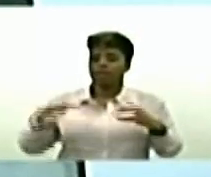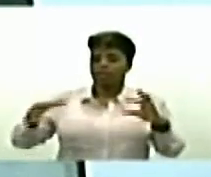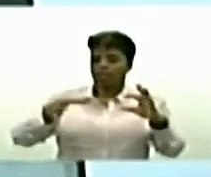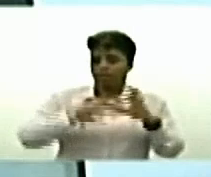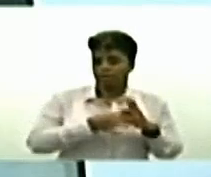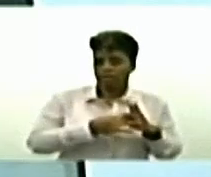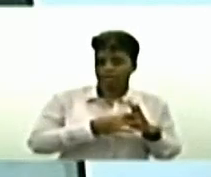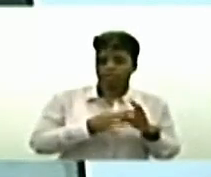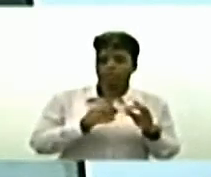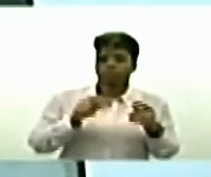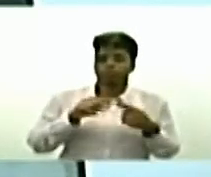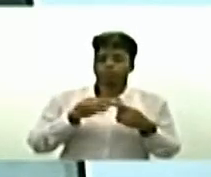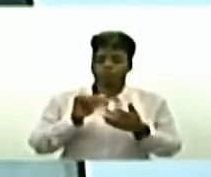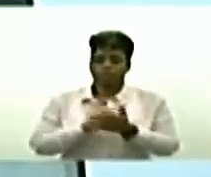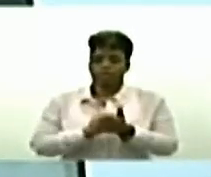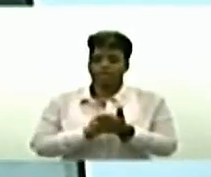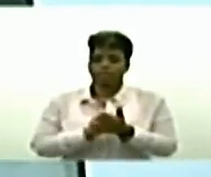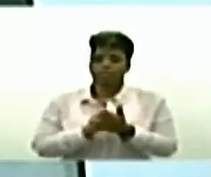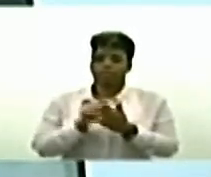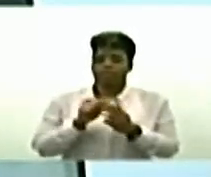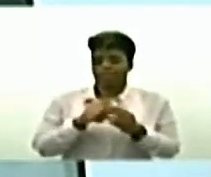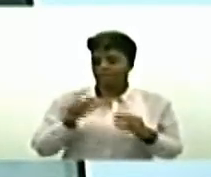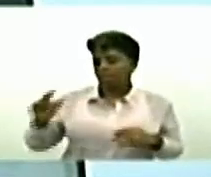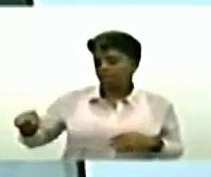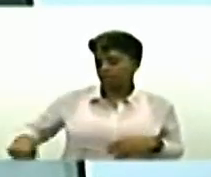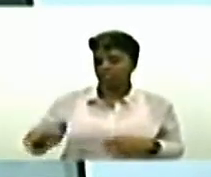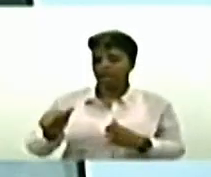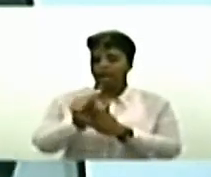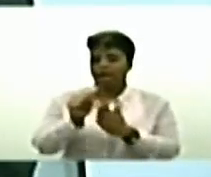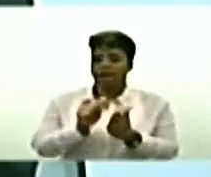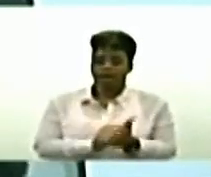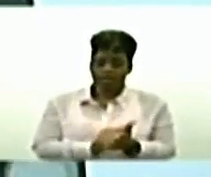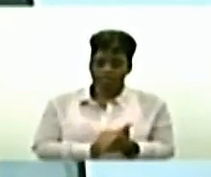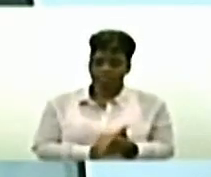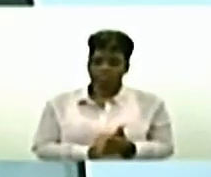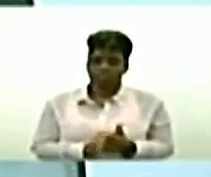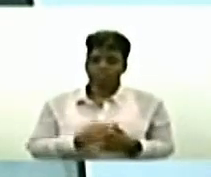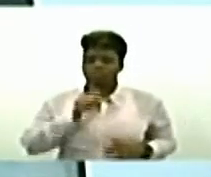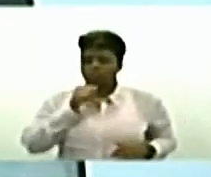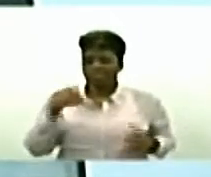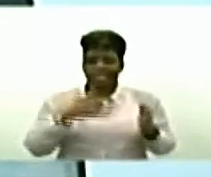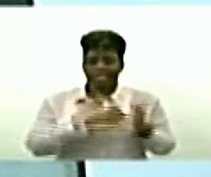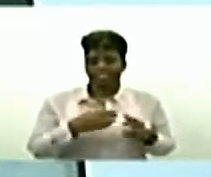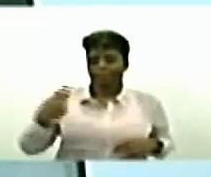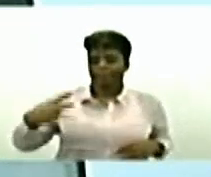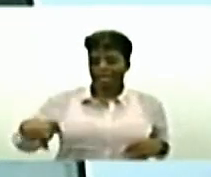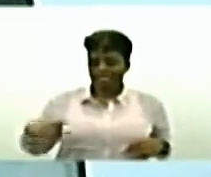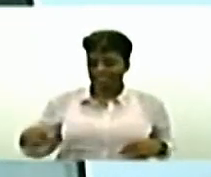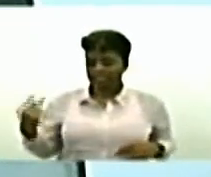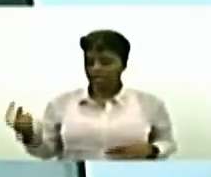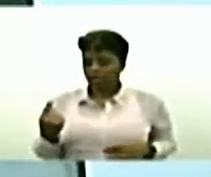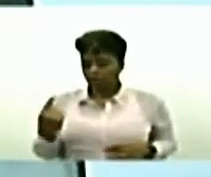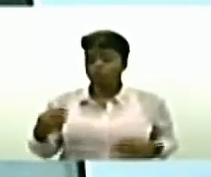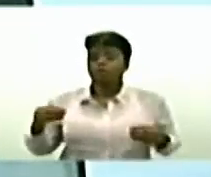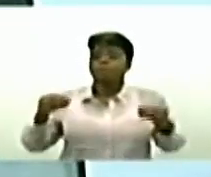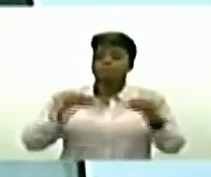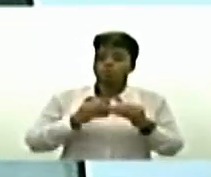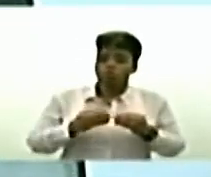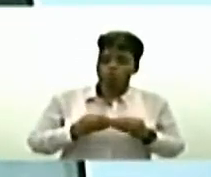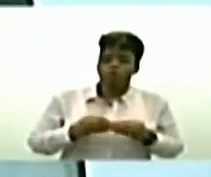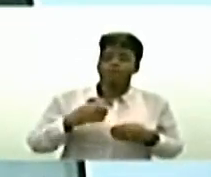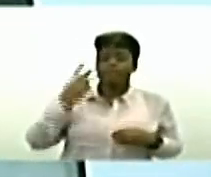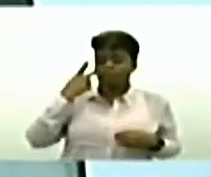Act. So it's not just a case of those pollutants are more ecologically